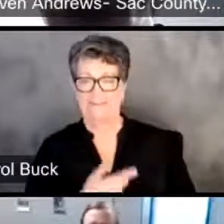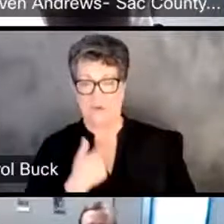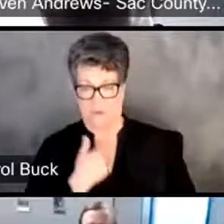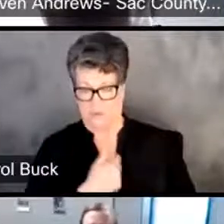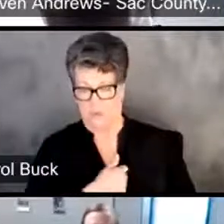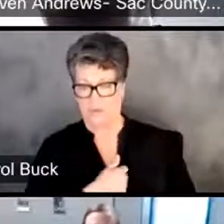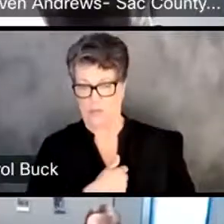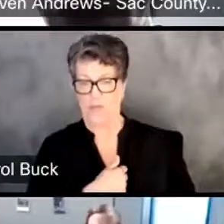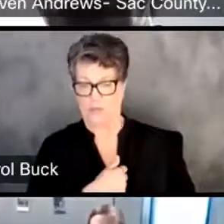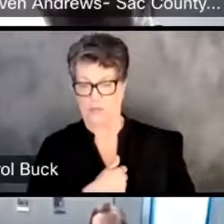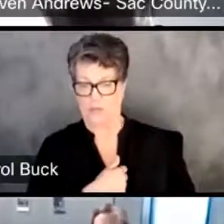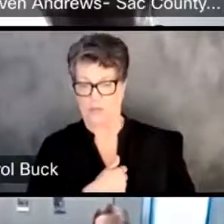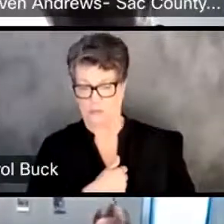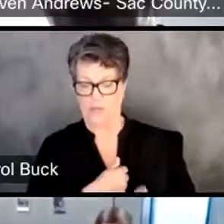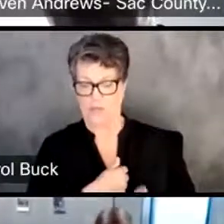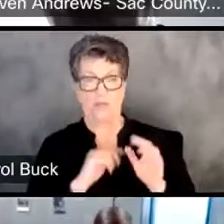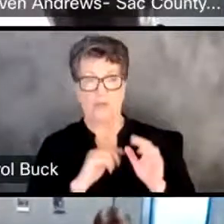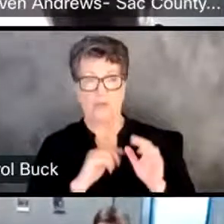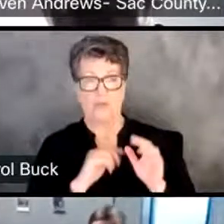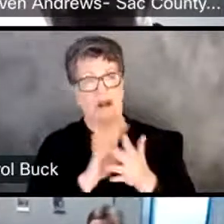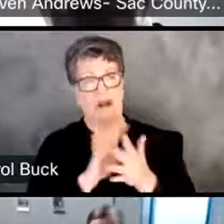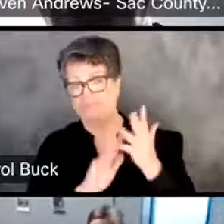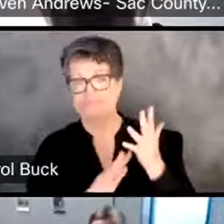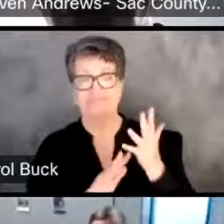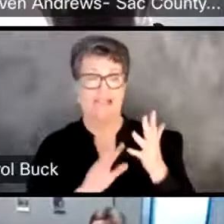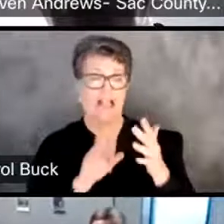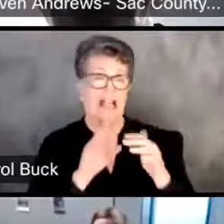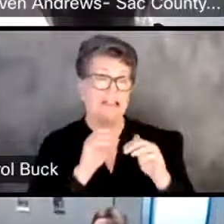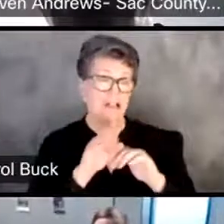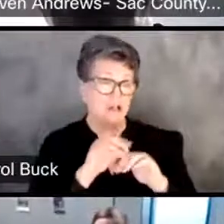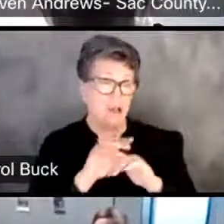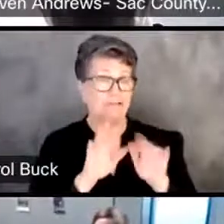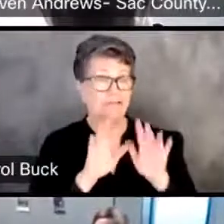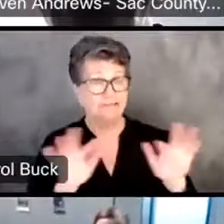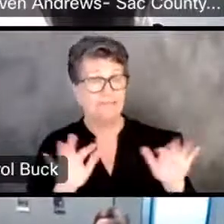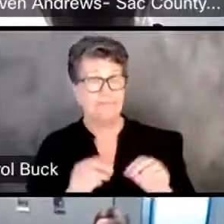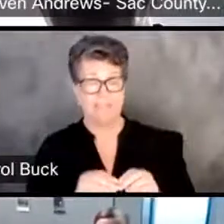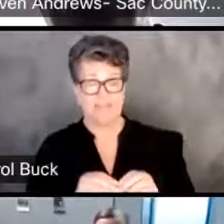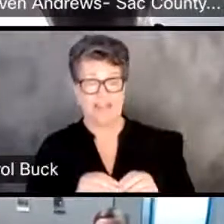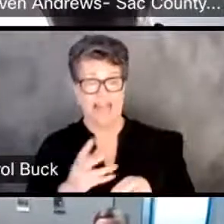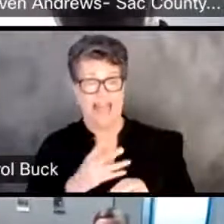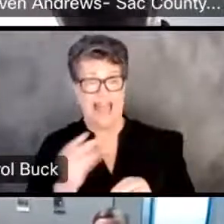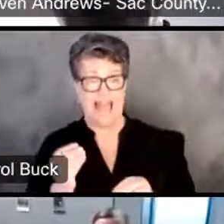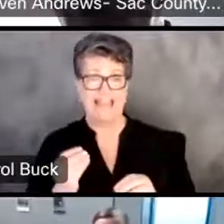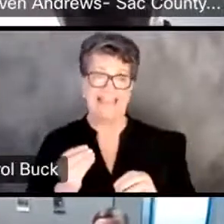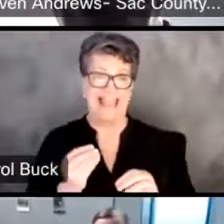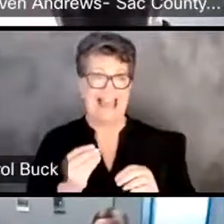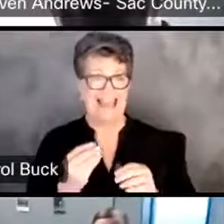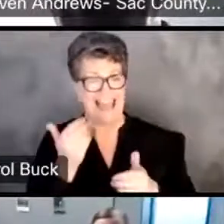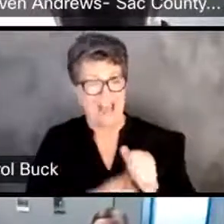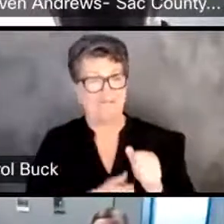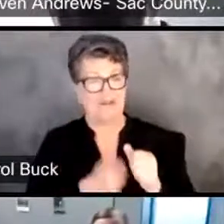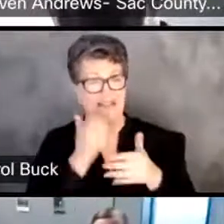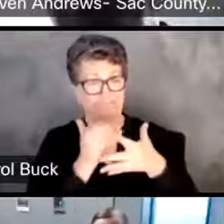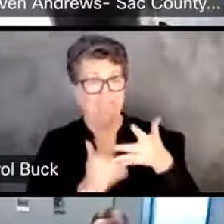on consult meetings a lot. We're at any stage of the process, any part that people need us, could be just